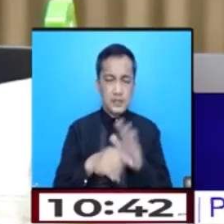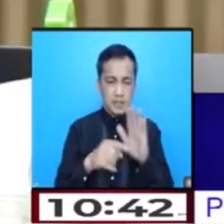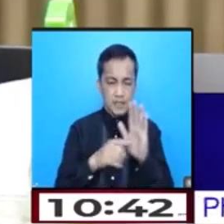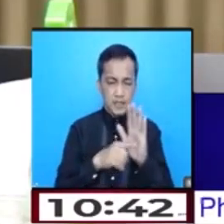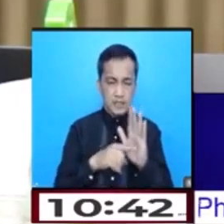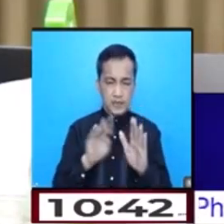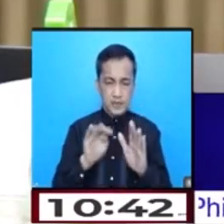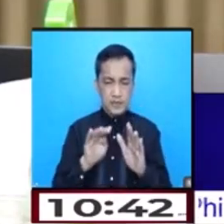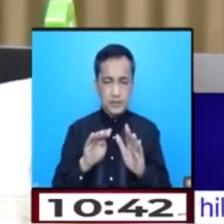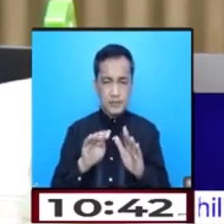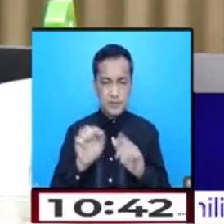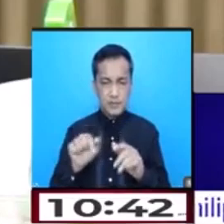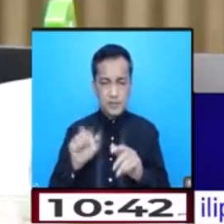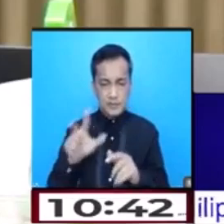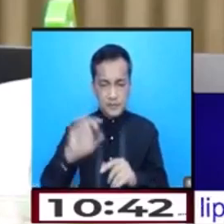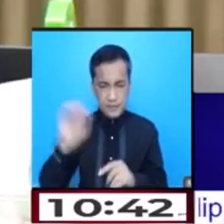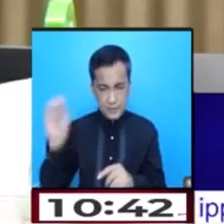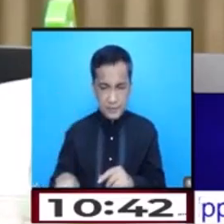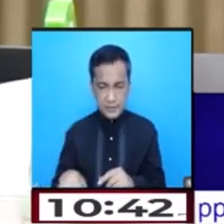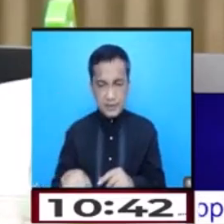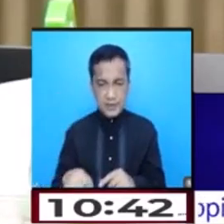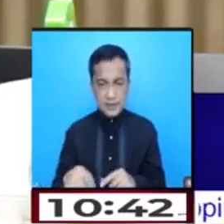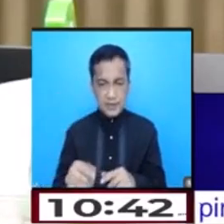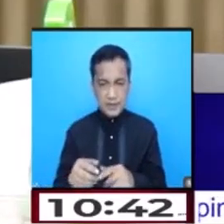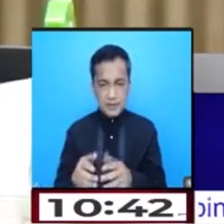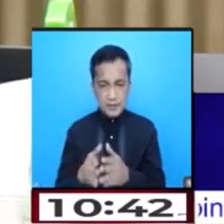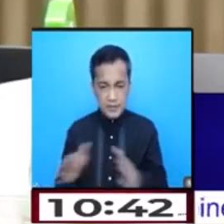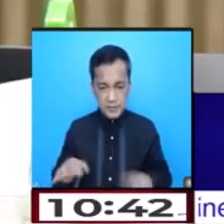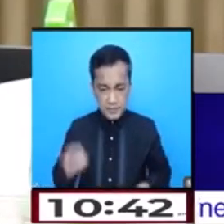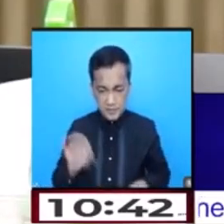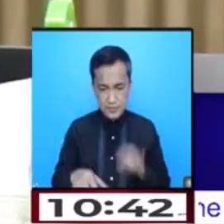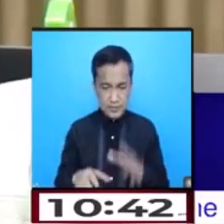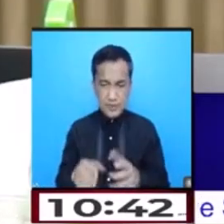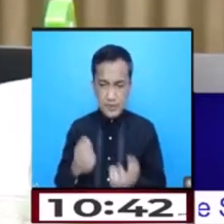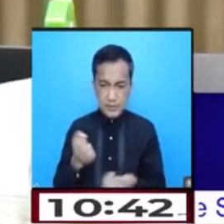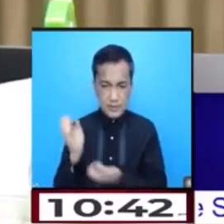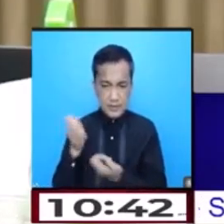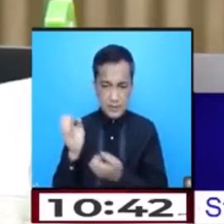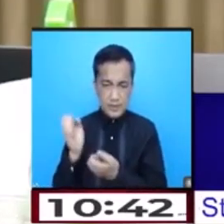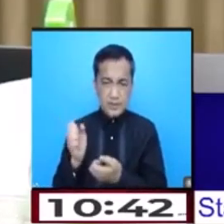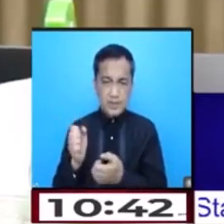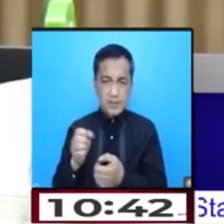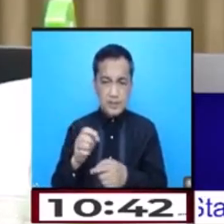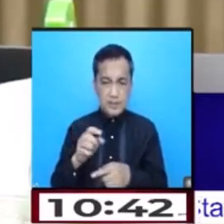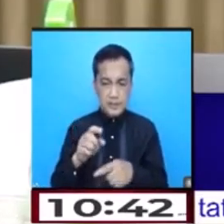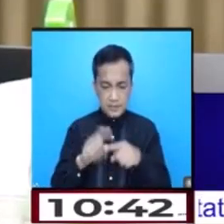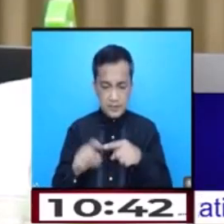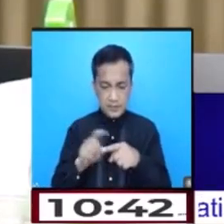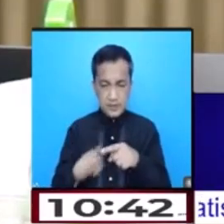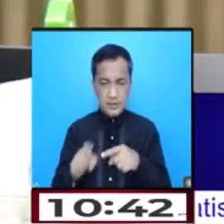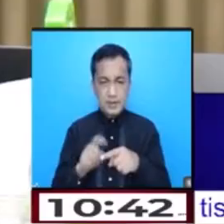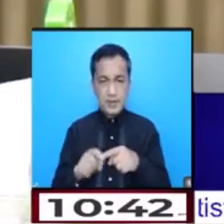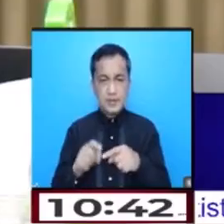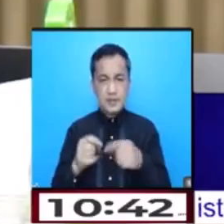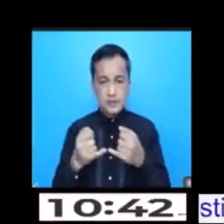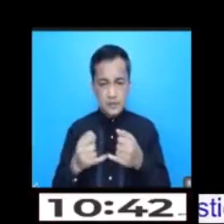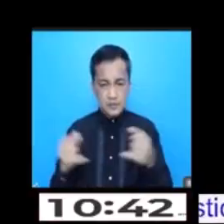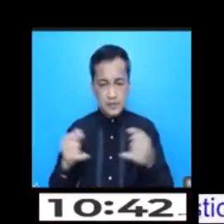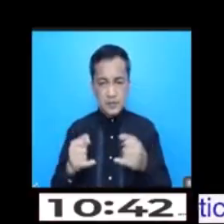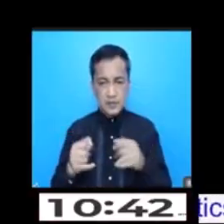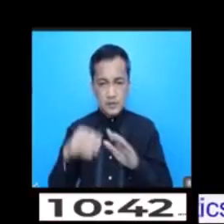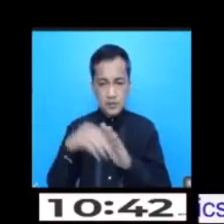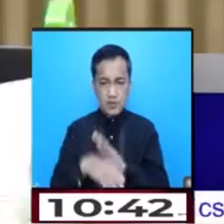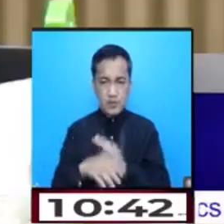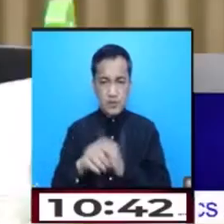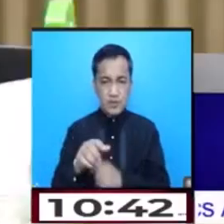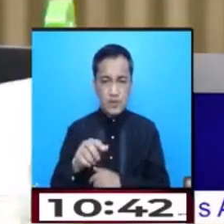contributors are basically our exports. Semiconductor declined by 25.2%, office